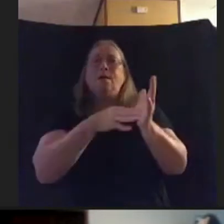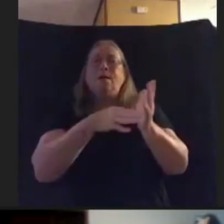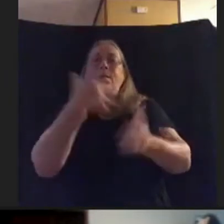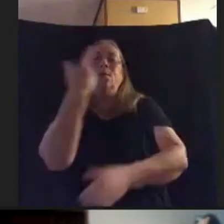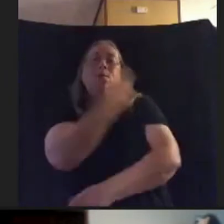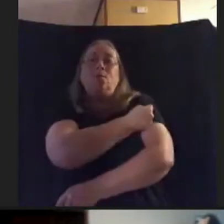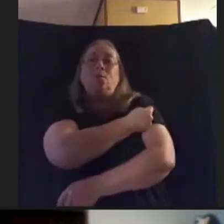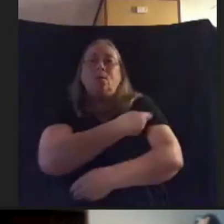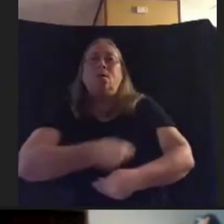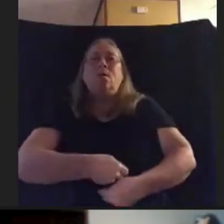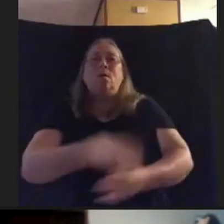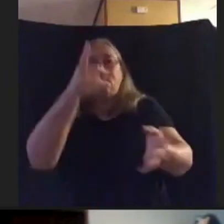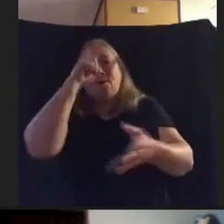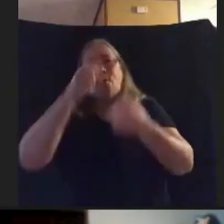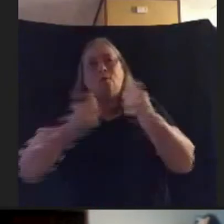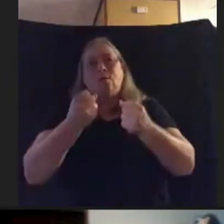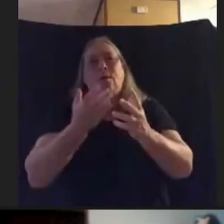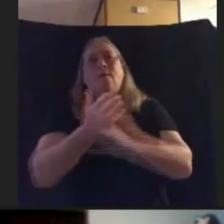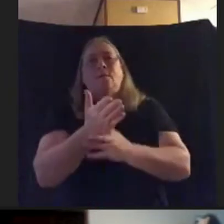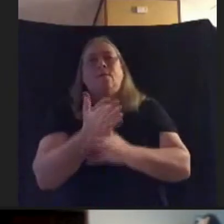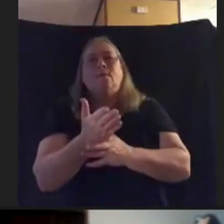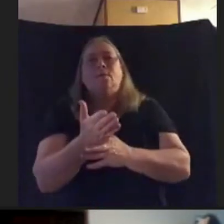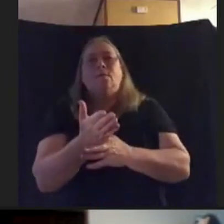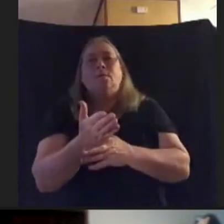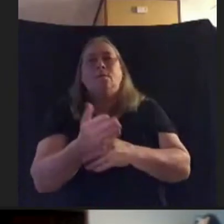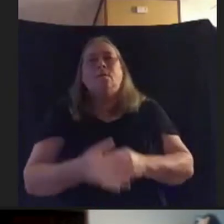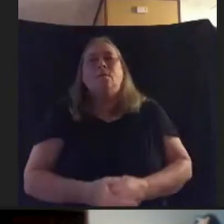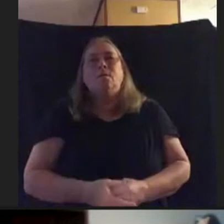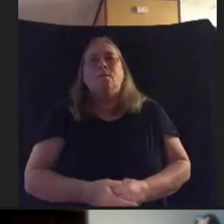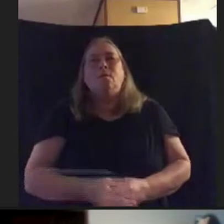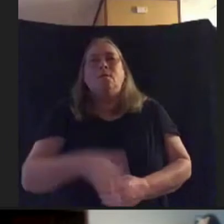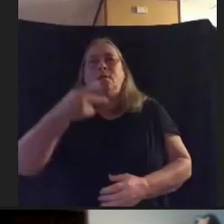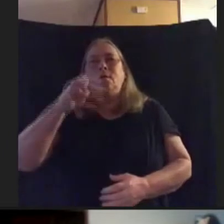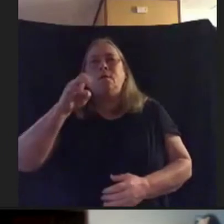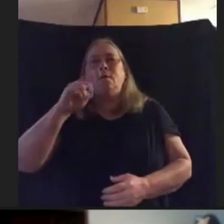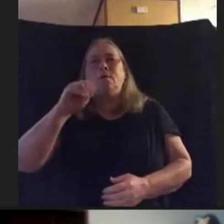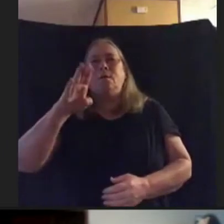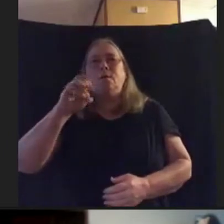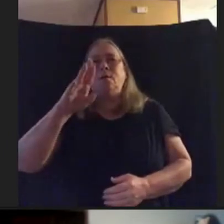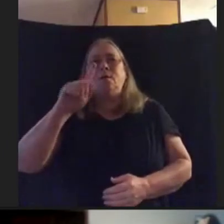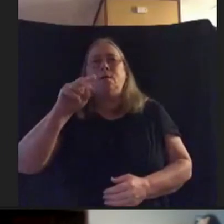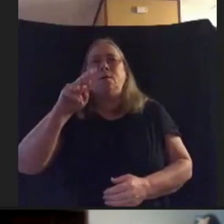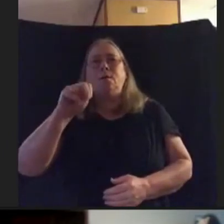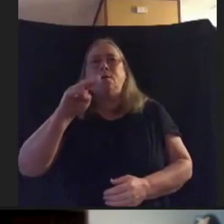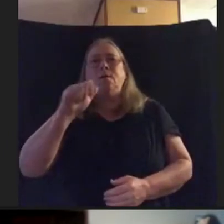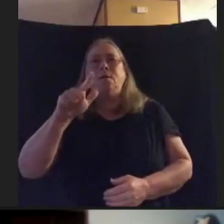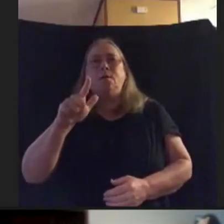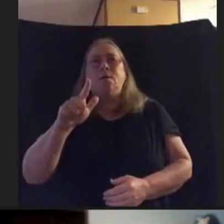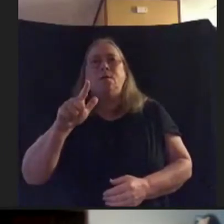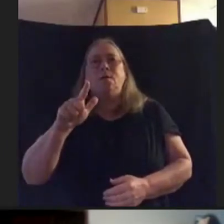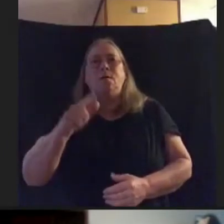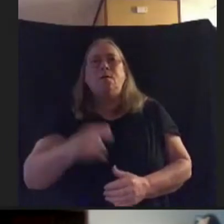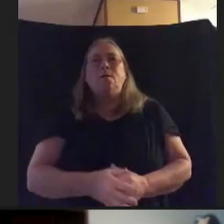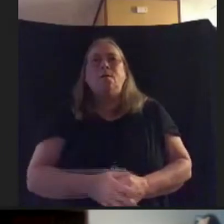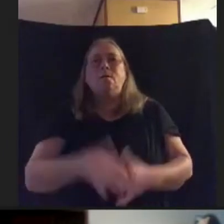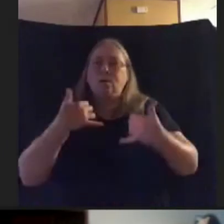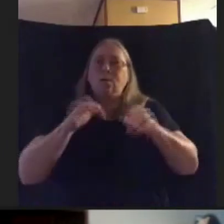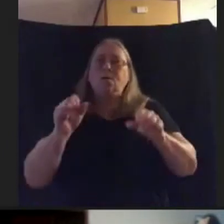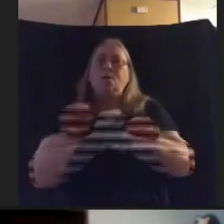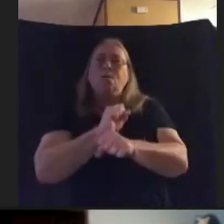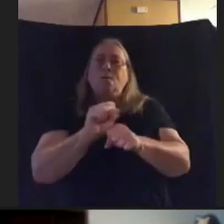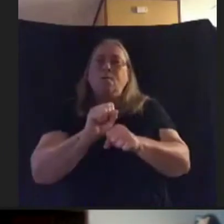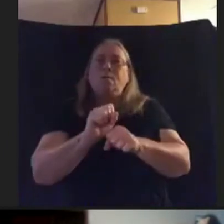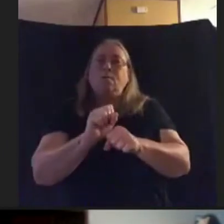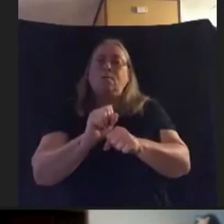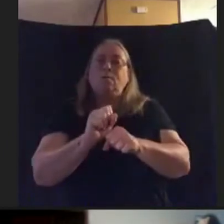drive-through operations. Out at the Pemberton Mall, looks like the site that they have chosen. So we're working aggressively to help